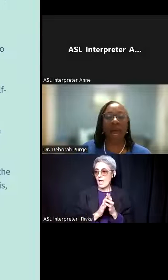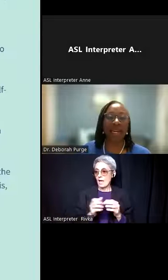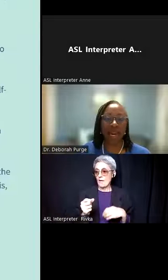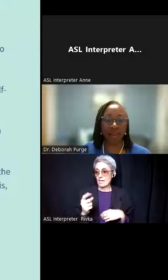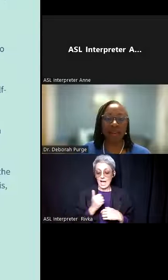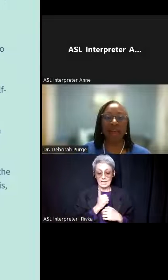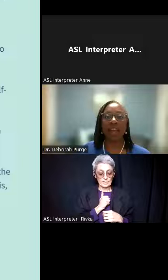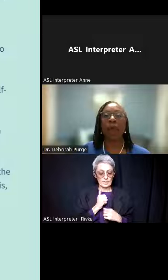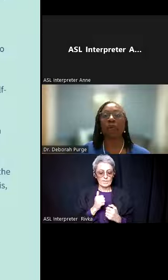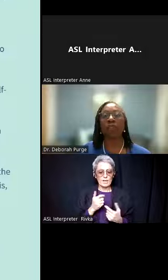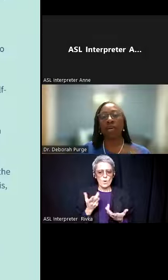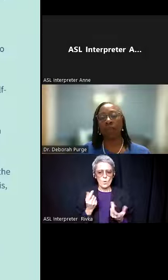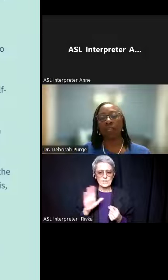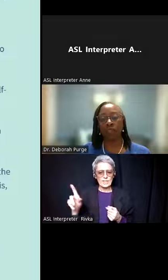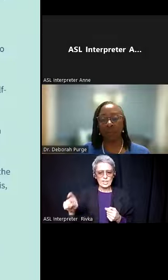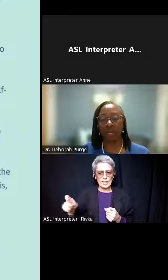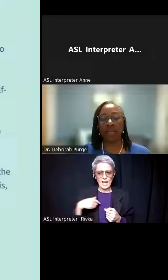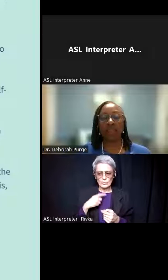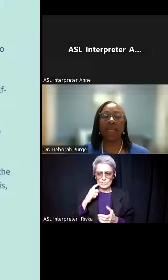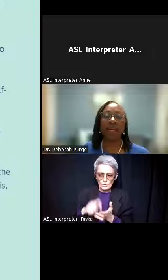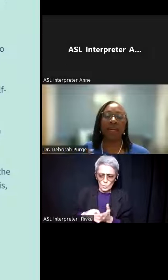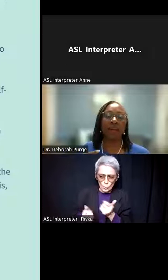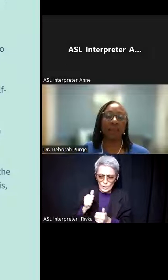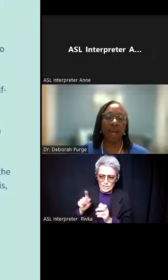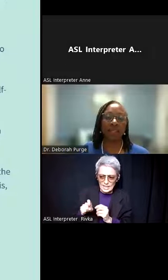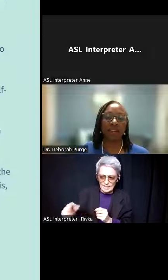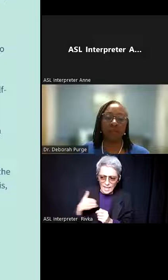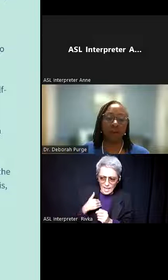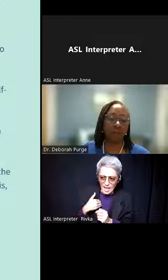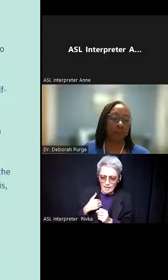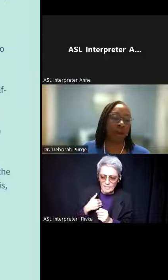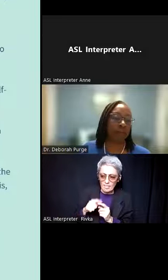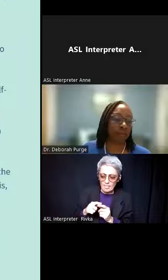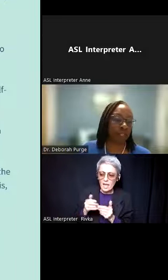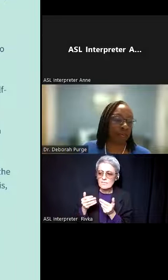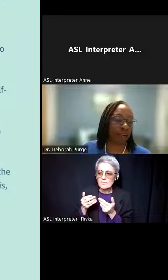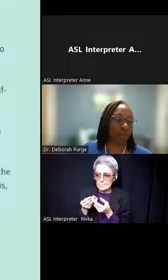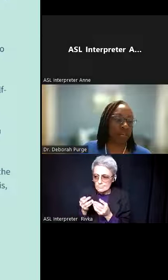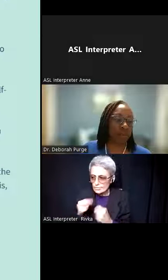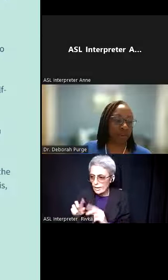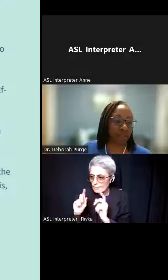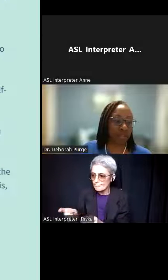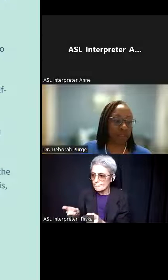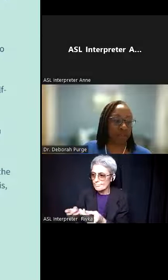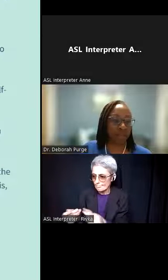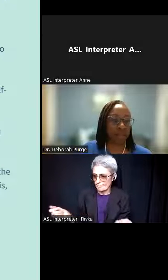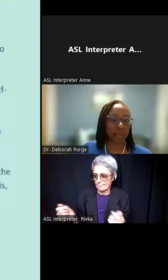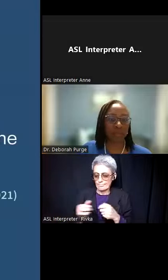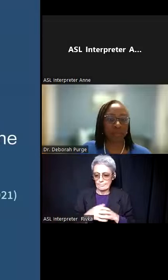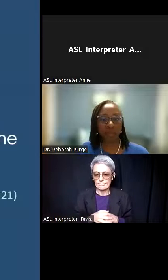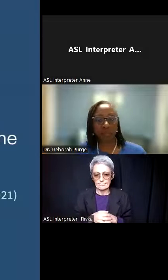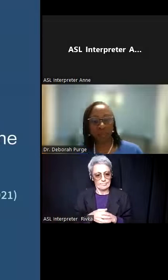to identify in order to help this student be the best form or version of his or herself?